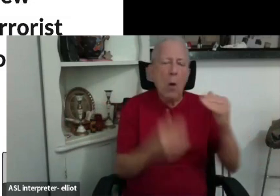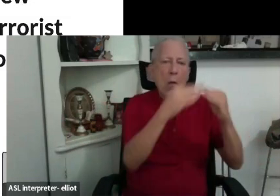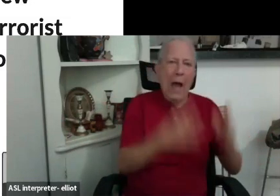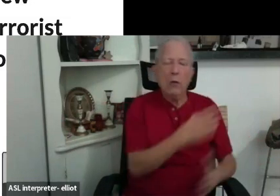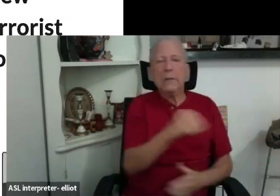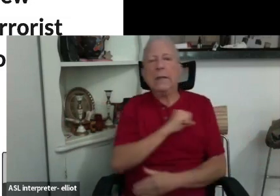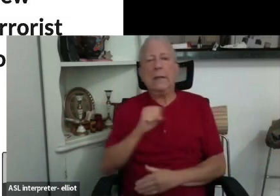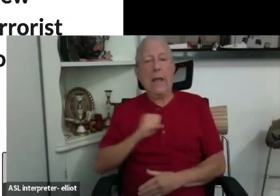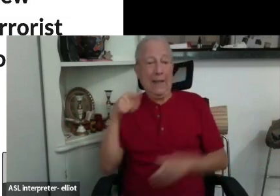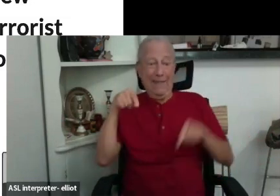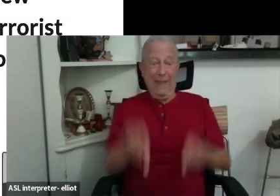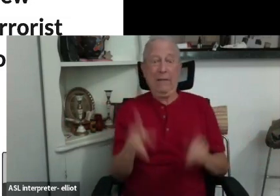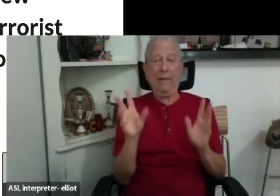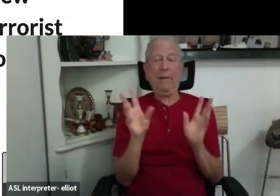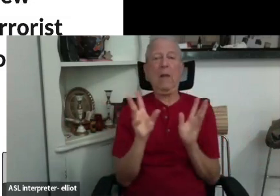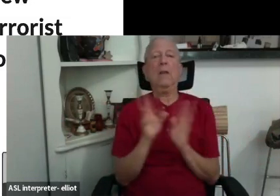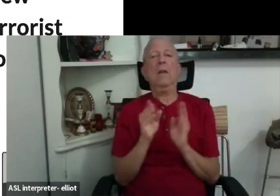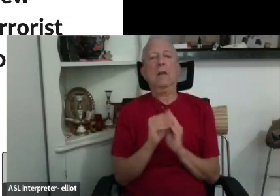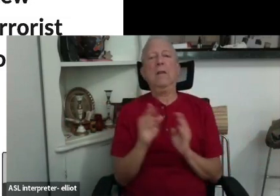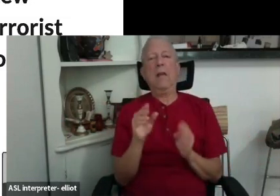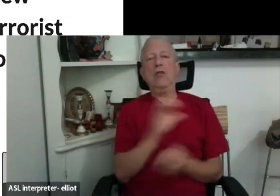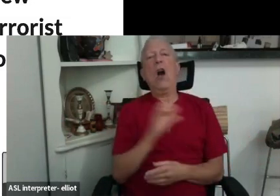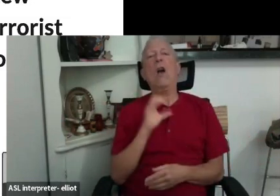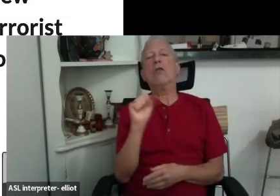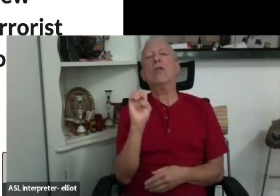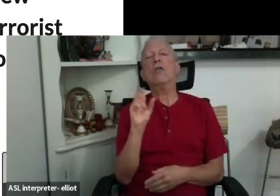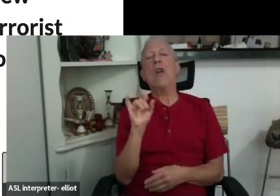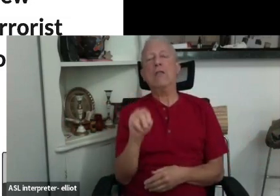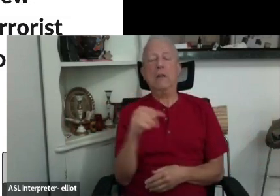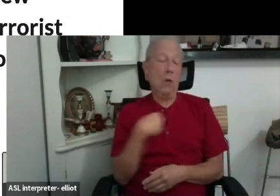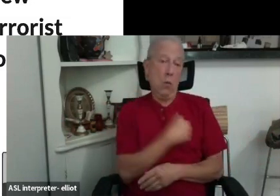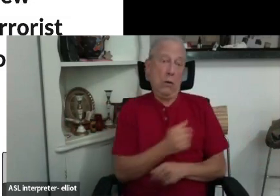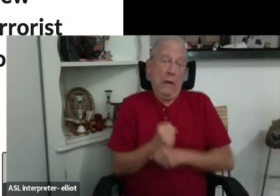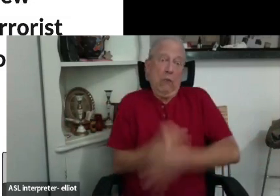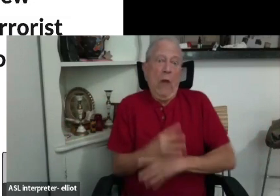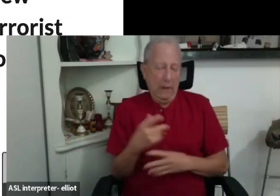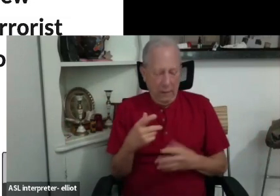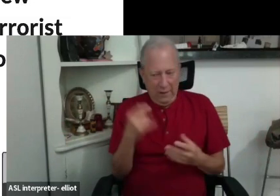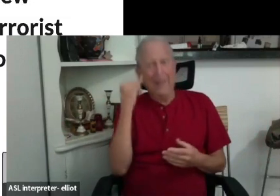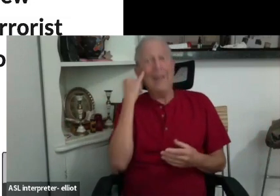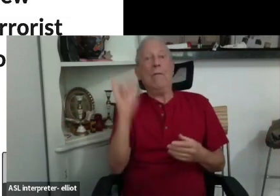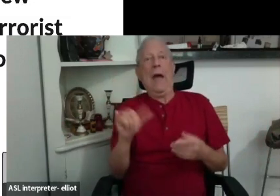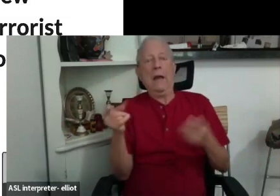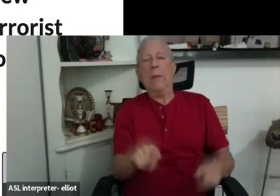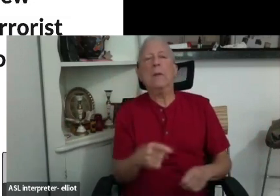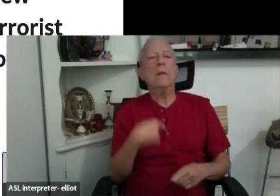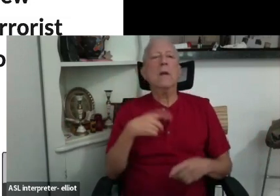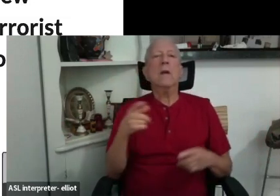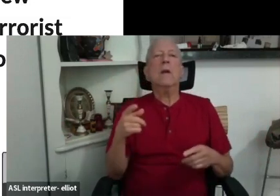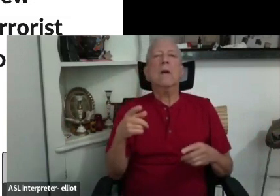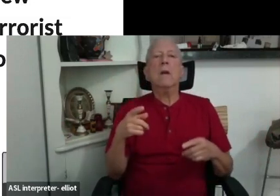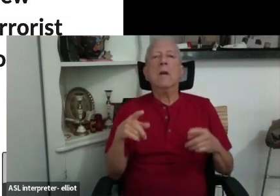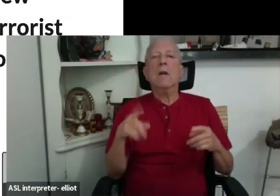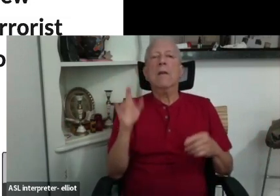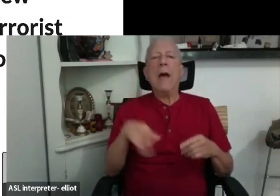session, and just getting people ready if that happens. So the act is titled Stop